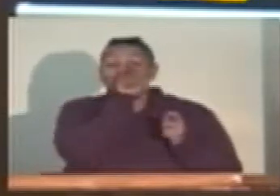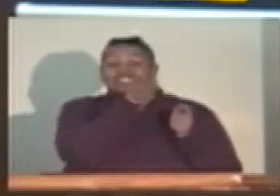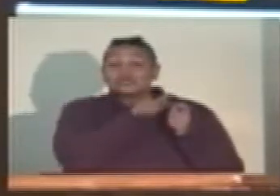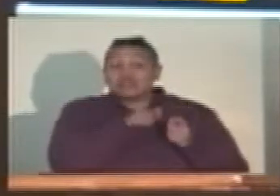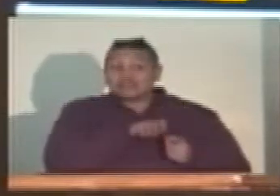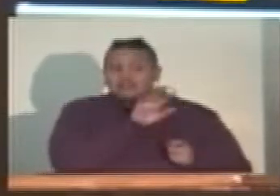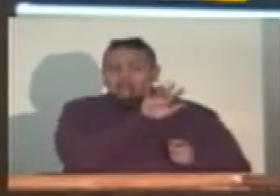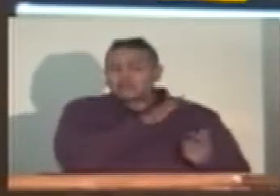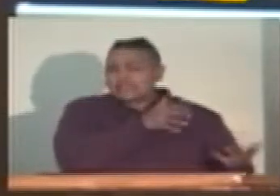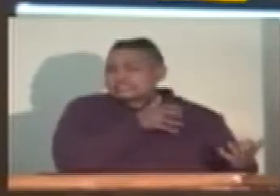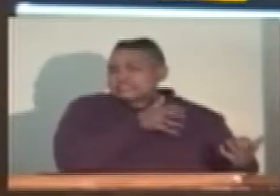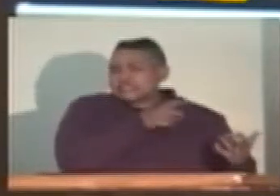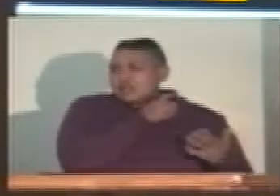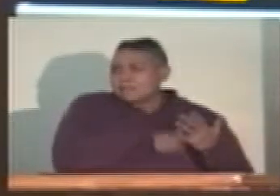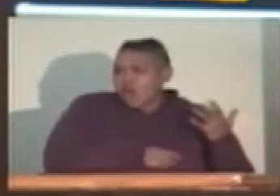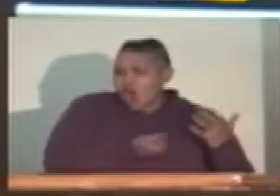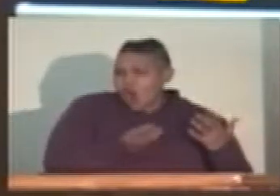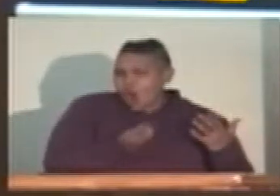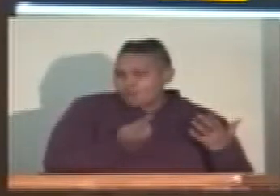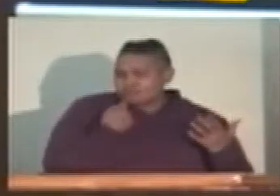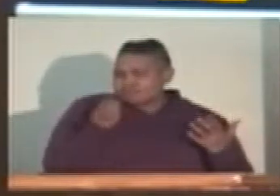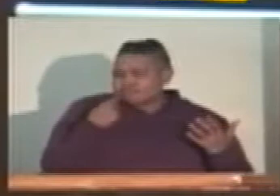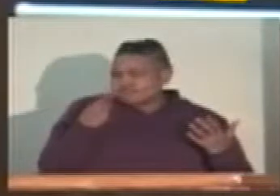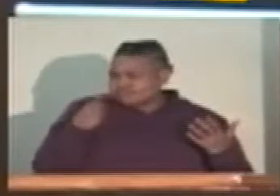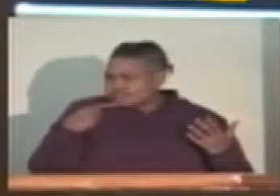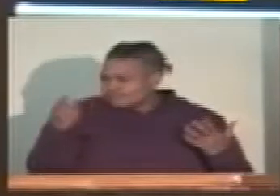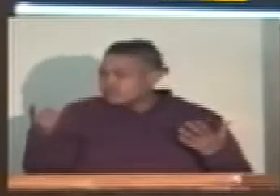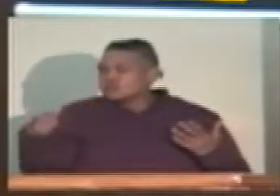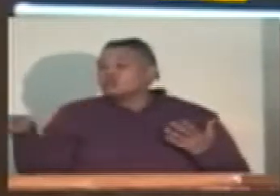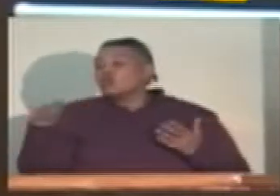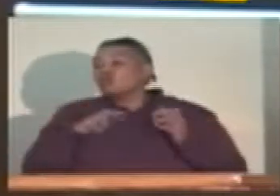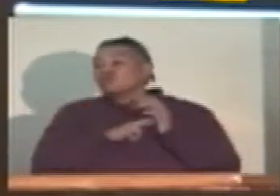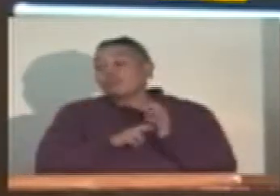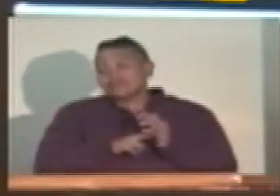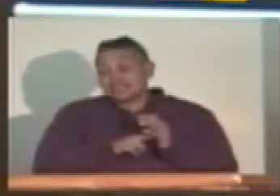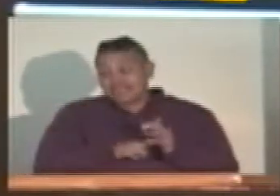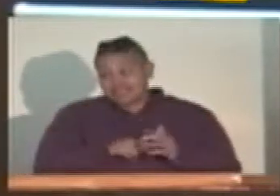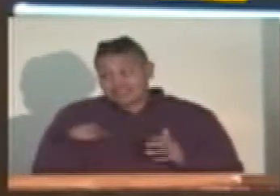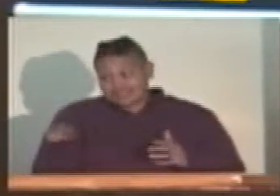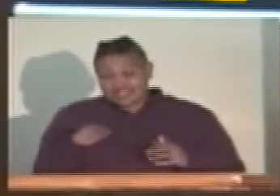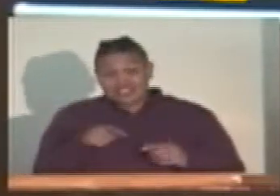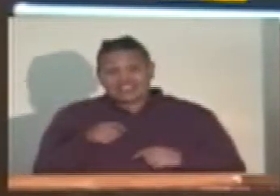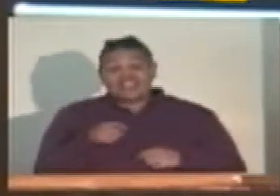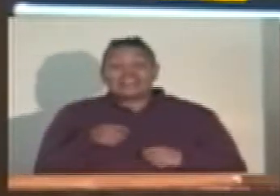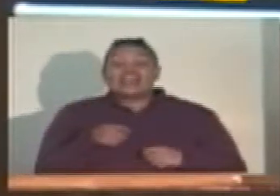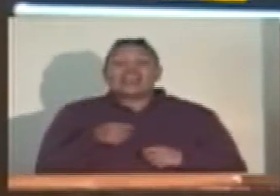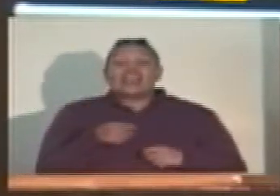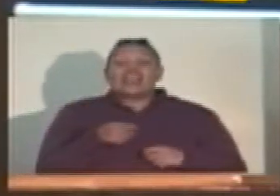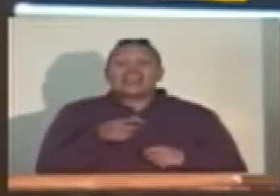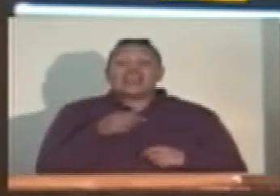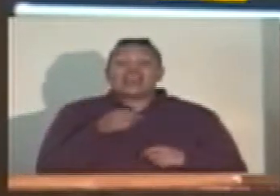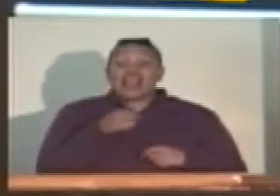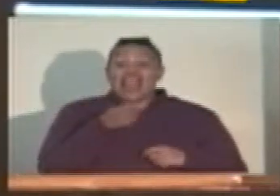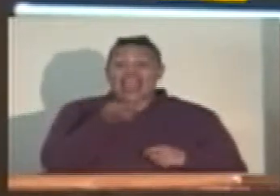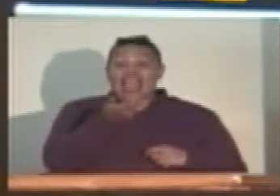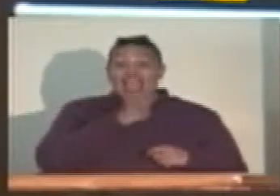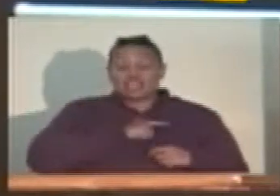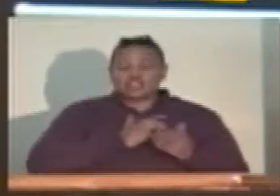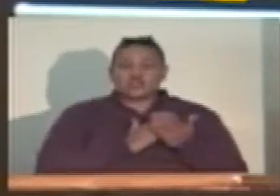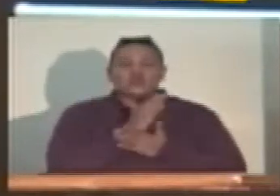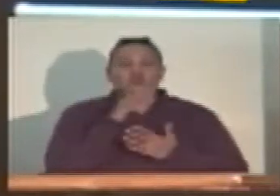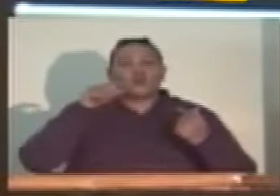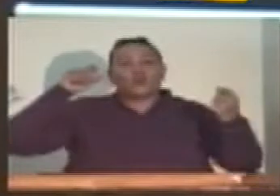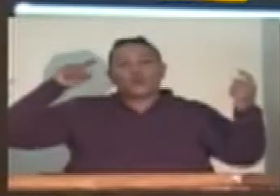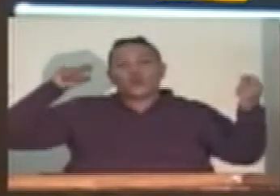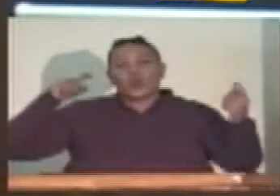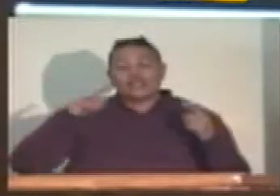specifying their desired price to their broker's representative. The exchange, via wireless